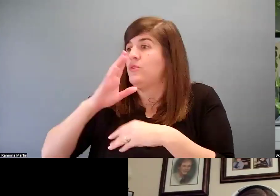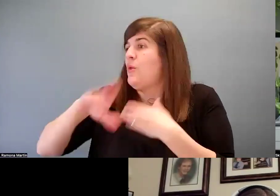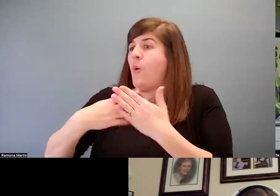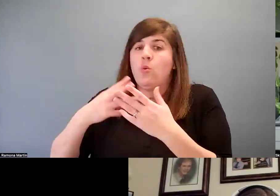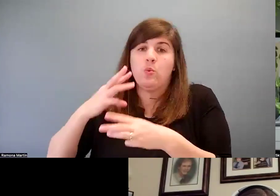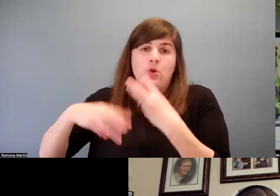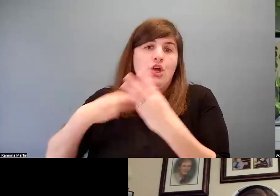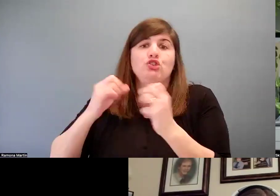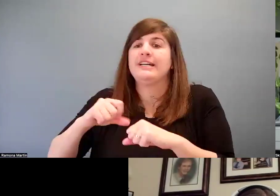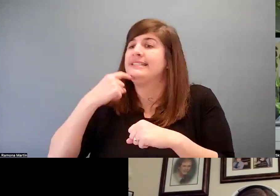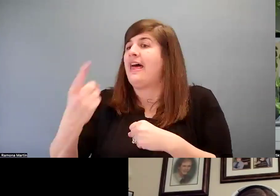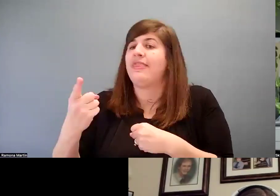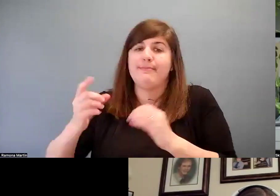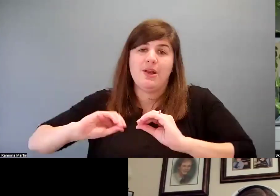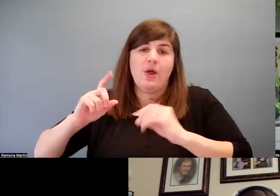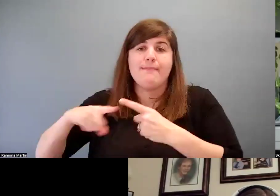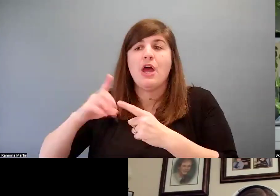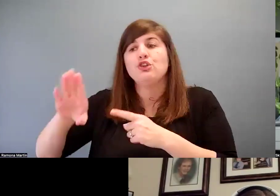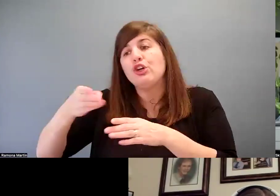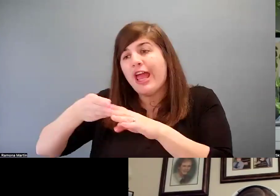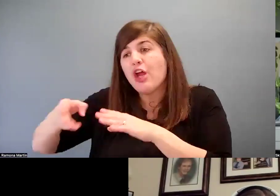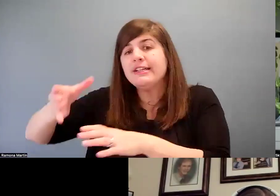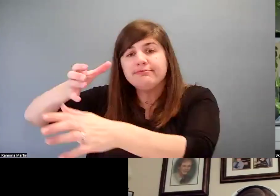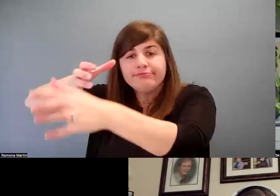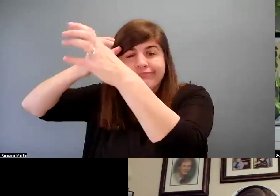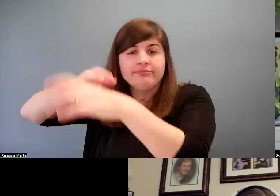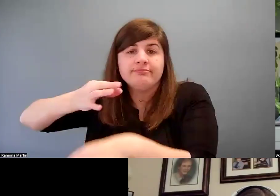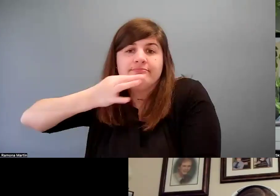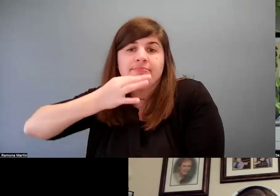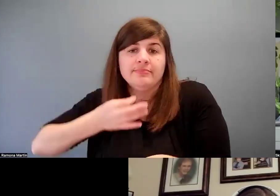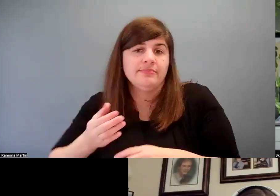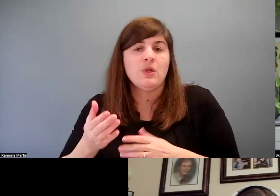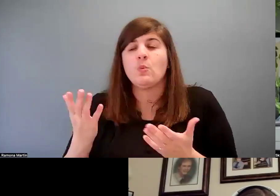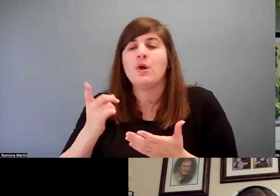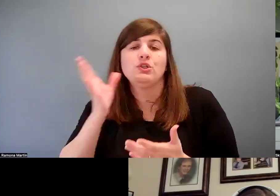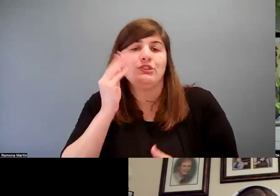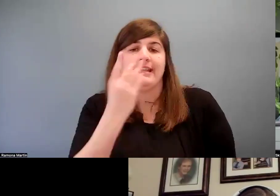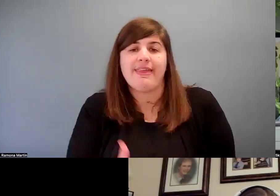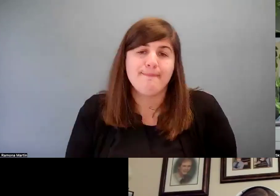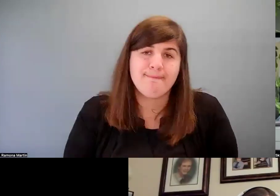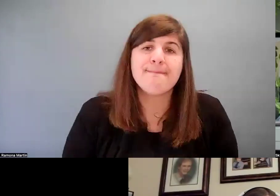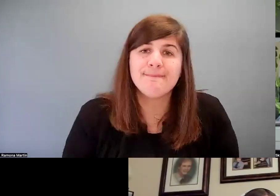anything about your area of expertise or like that falls within your area of expertise, what would you tell them?